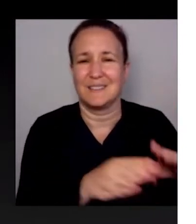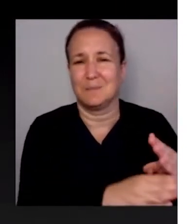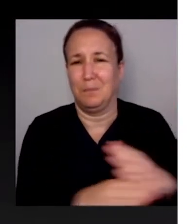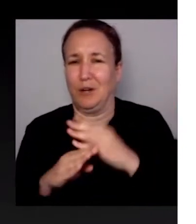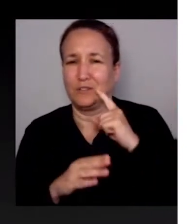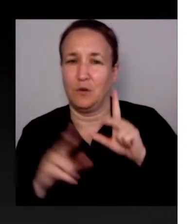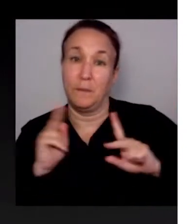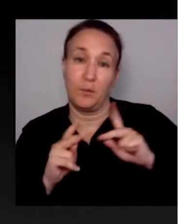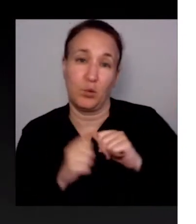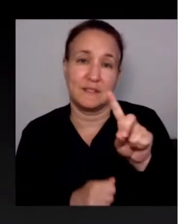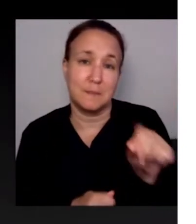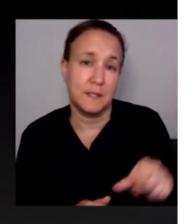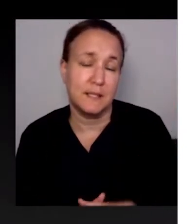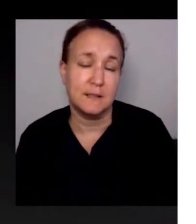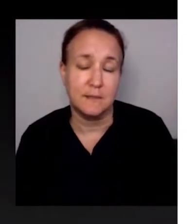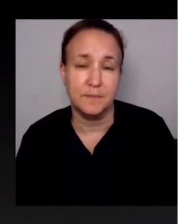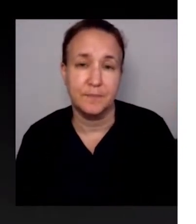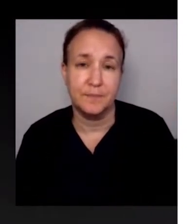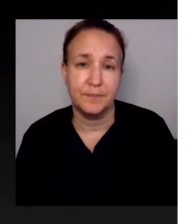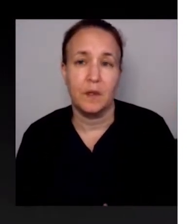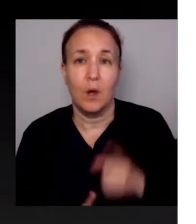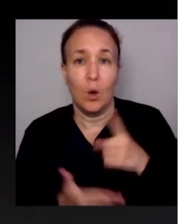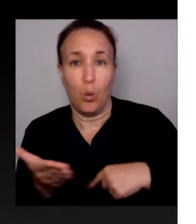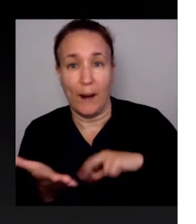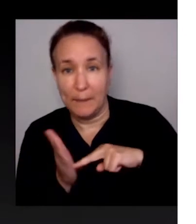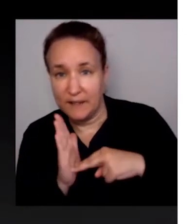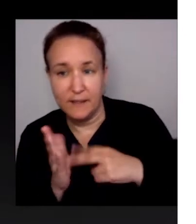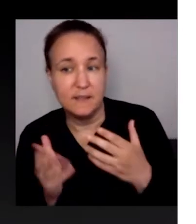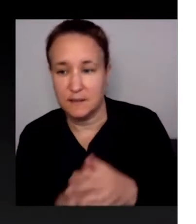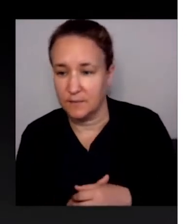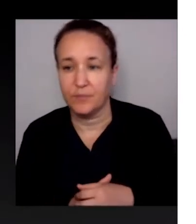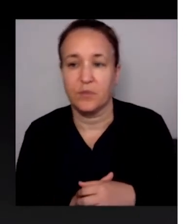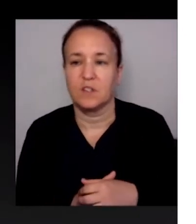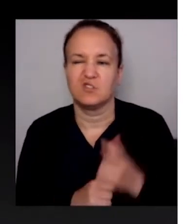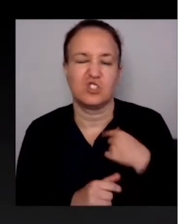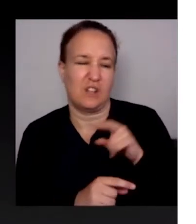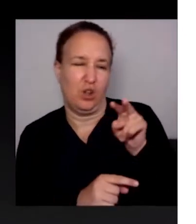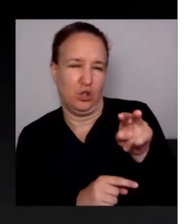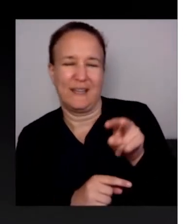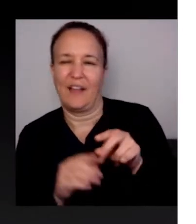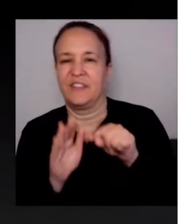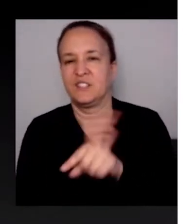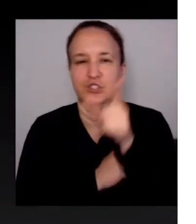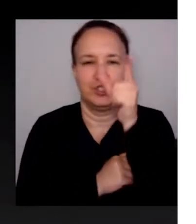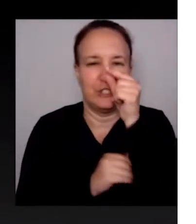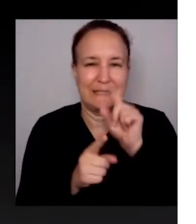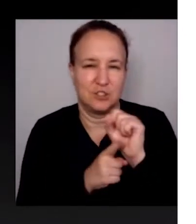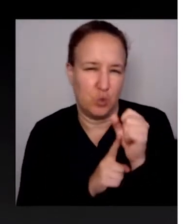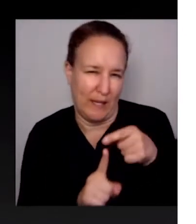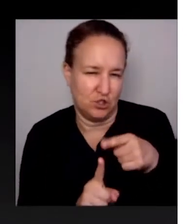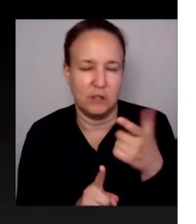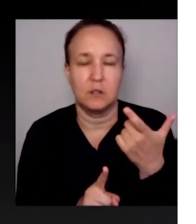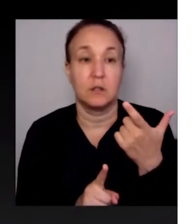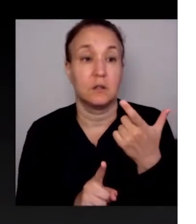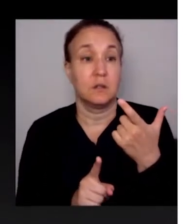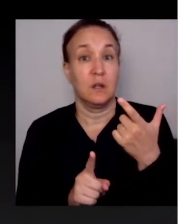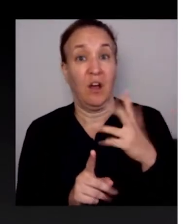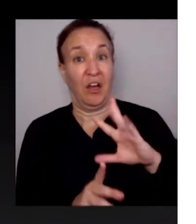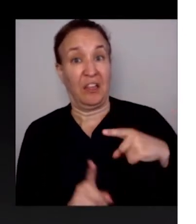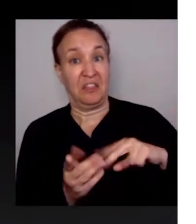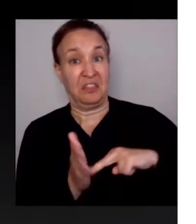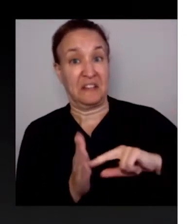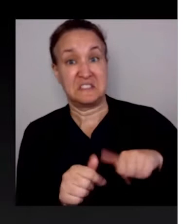disabilities. And what I mean by this is, just looking at the cheating situation, for instance, it's not that the intent is to exclude